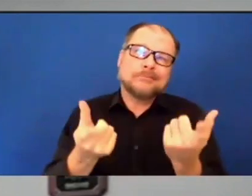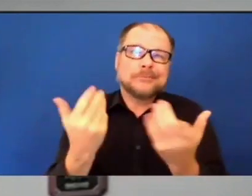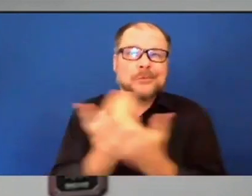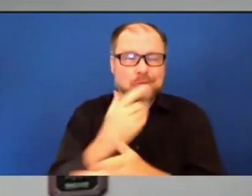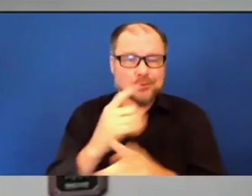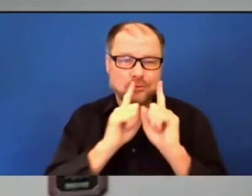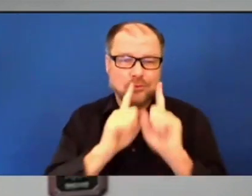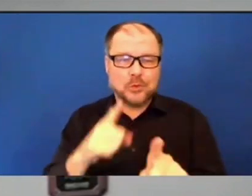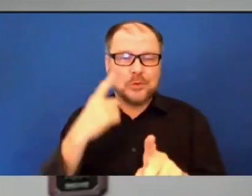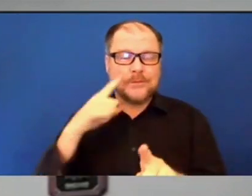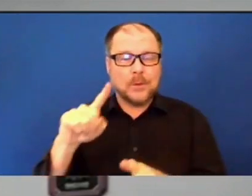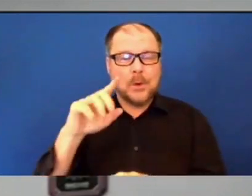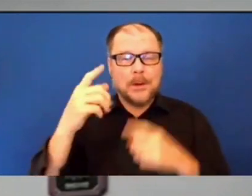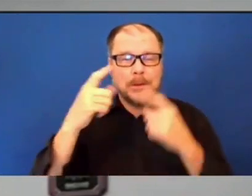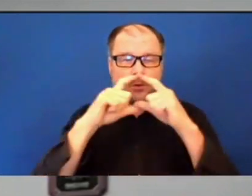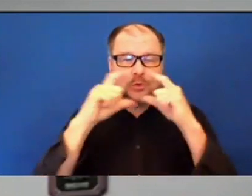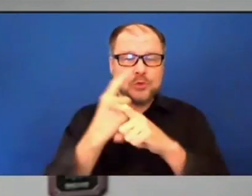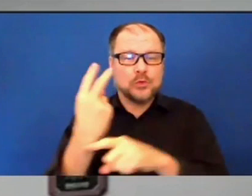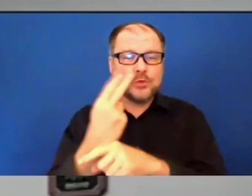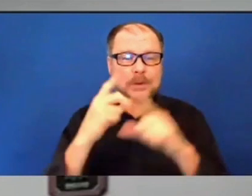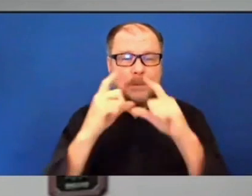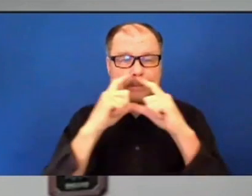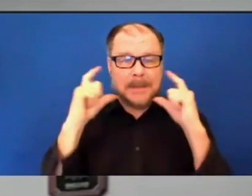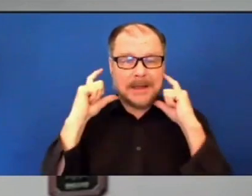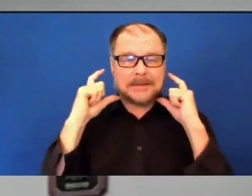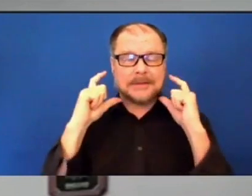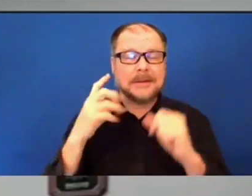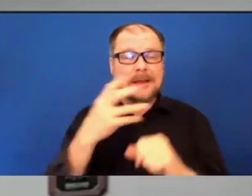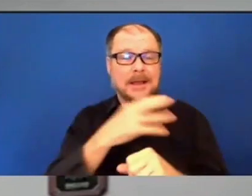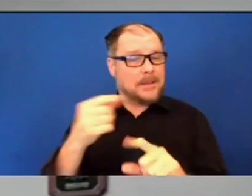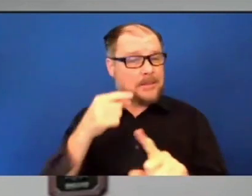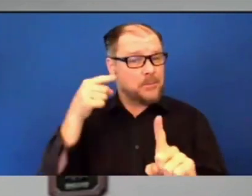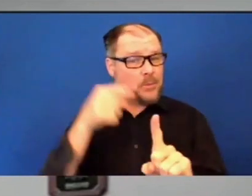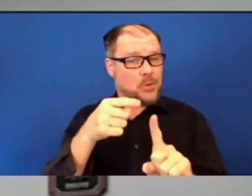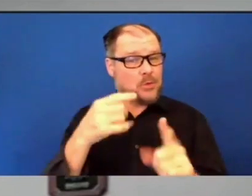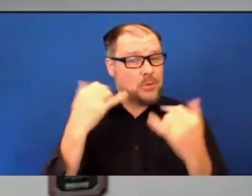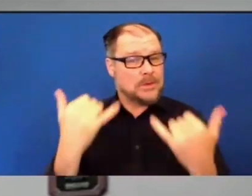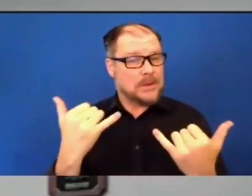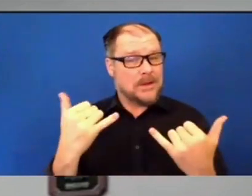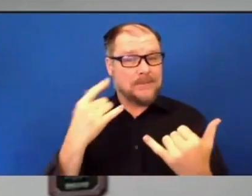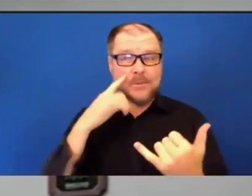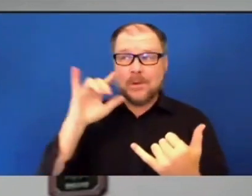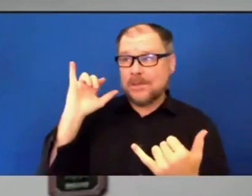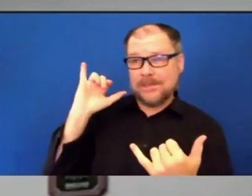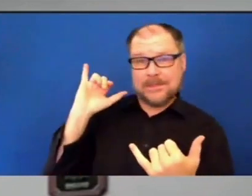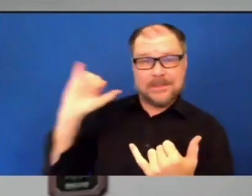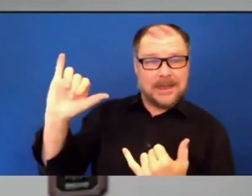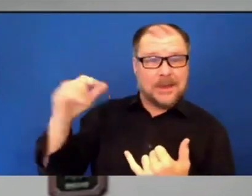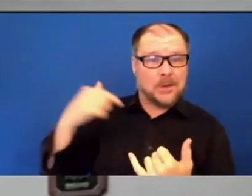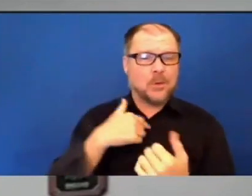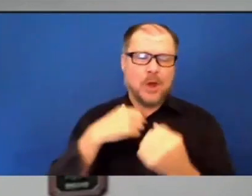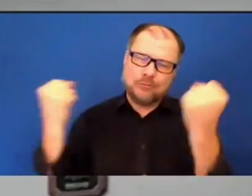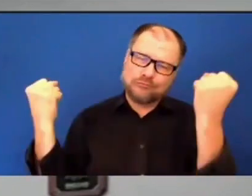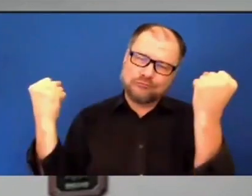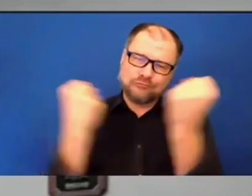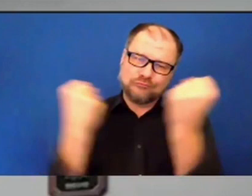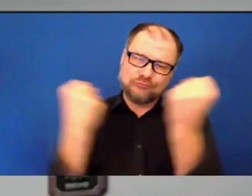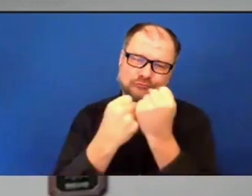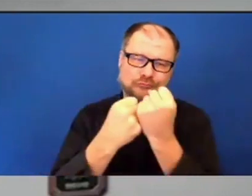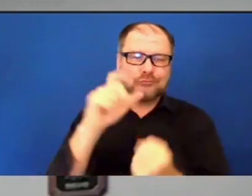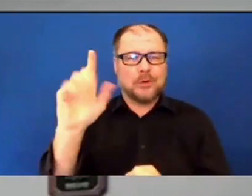the main point for us from this particular guidance, which we support completely from the public